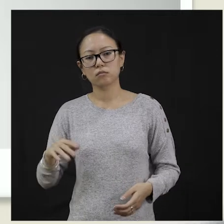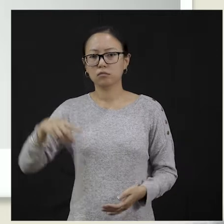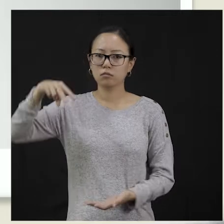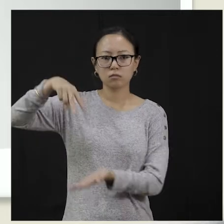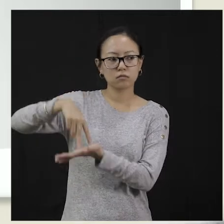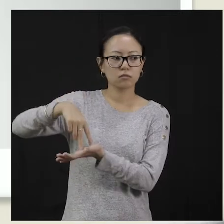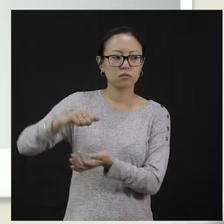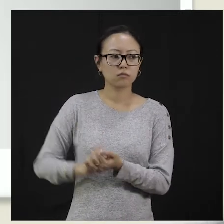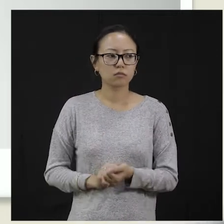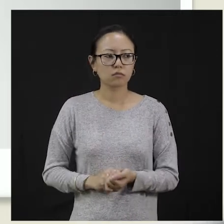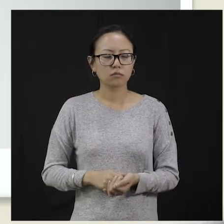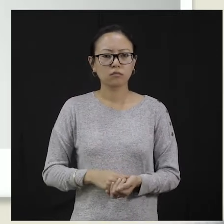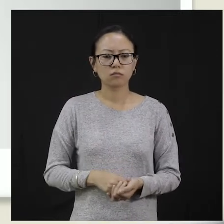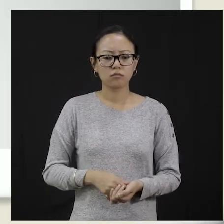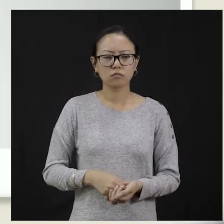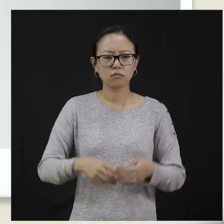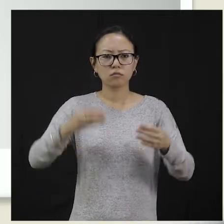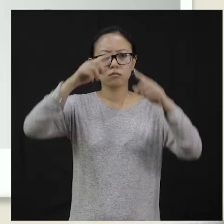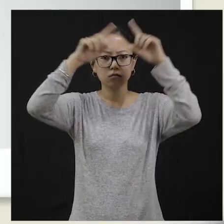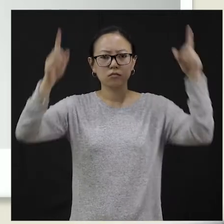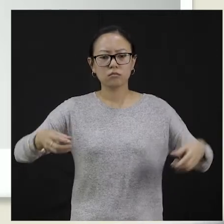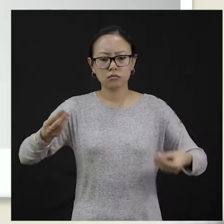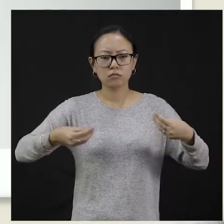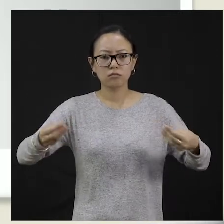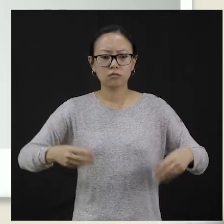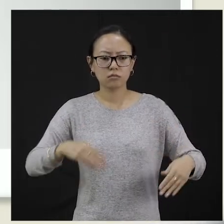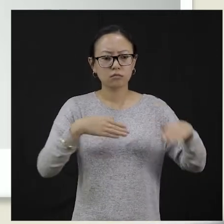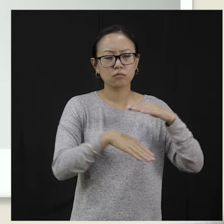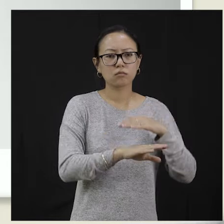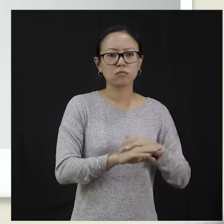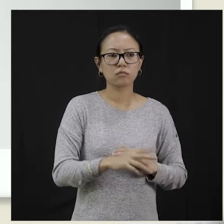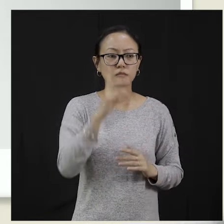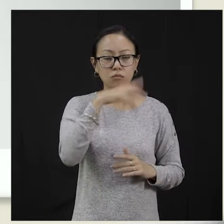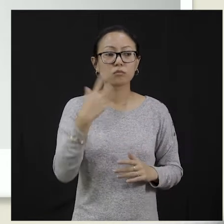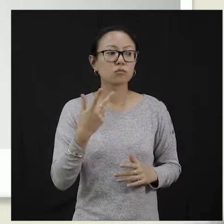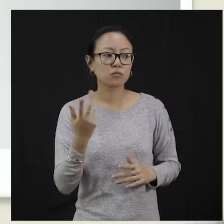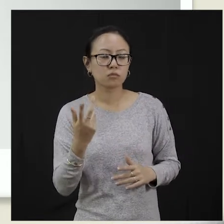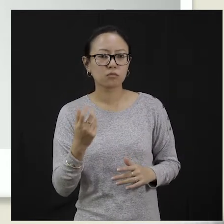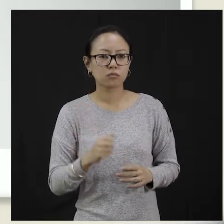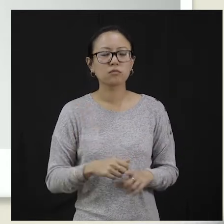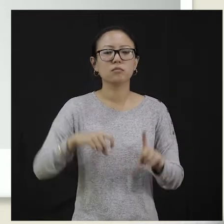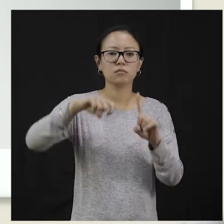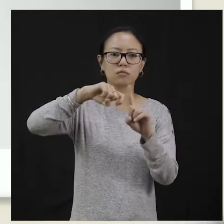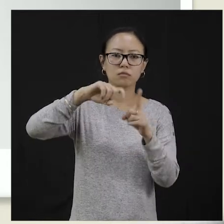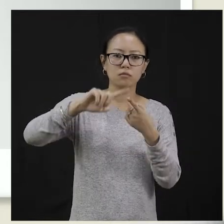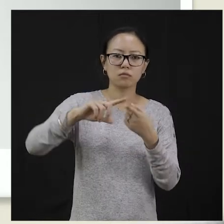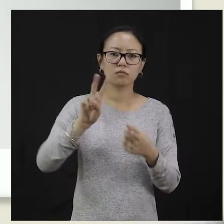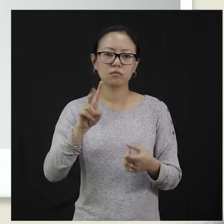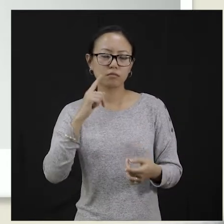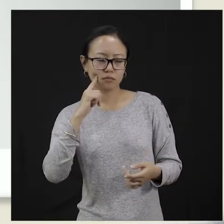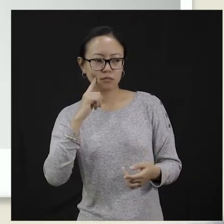shop. Then who is outside the sweet shop? Yes, Beta is standing outside the sweet